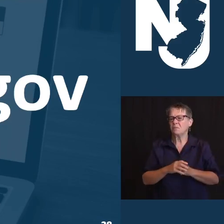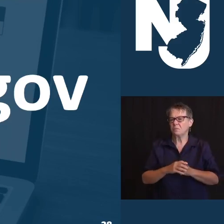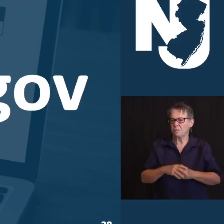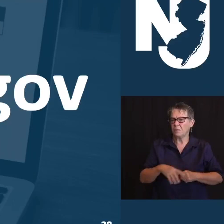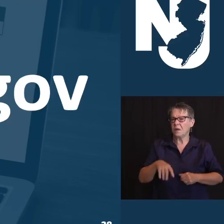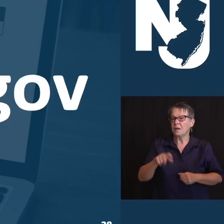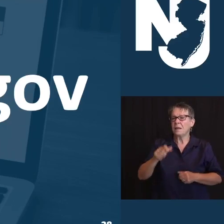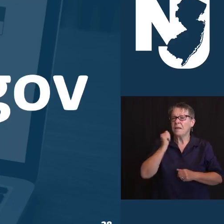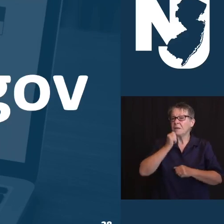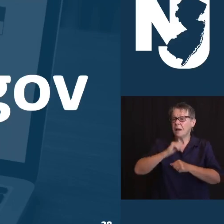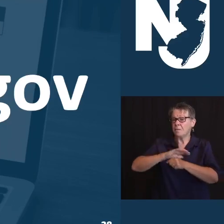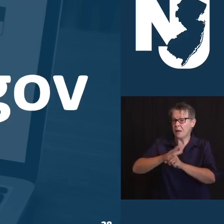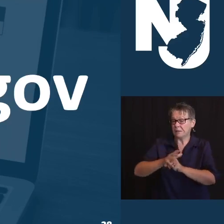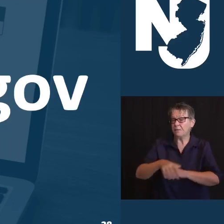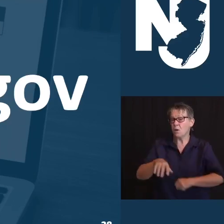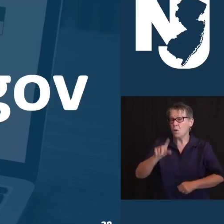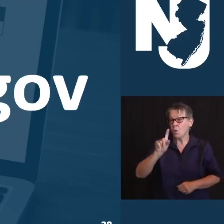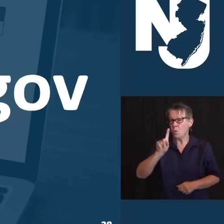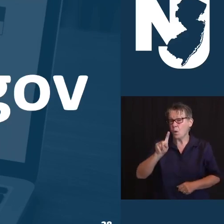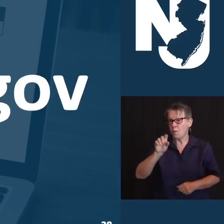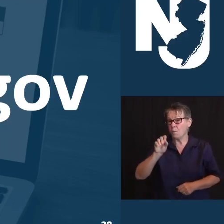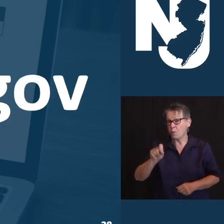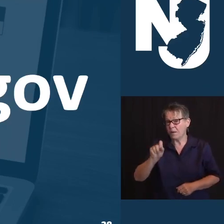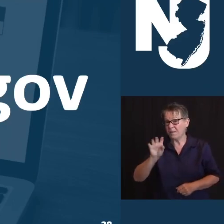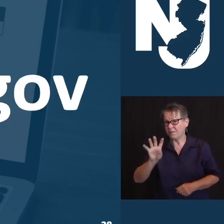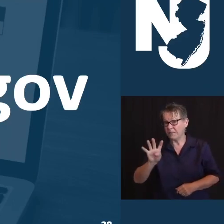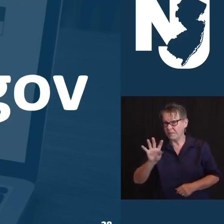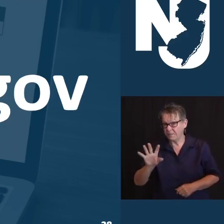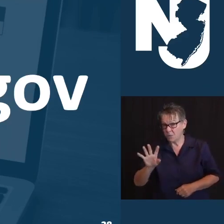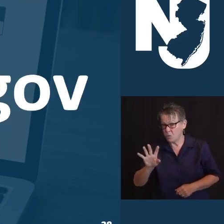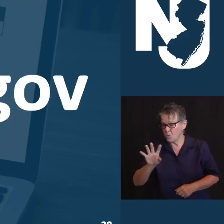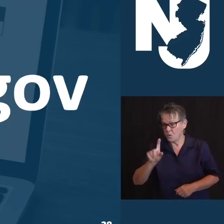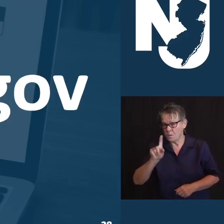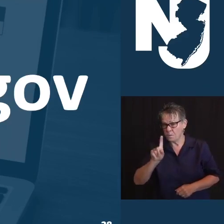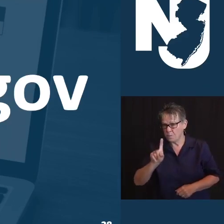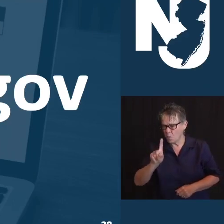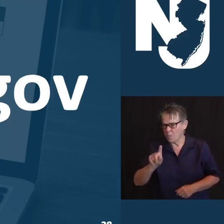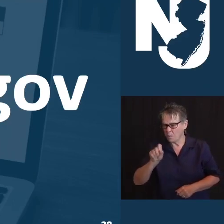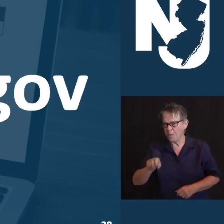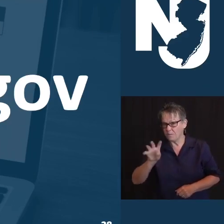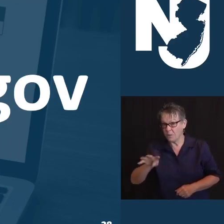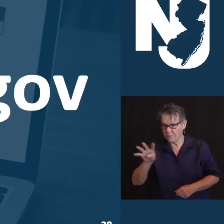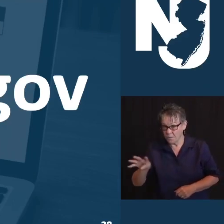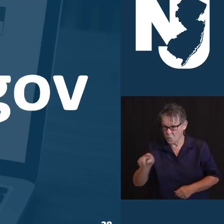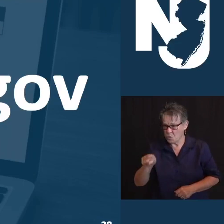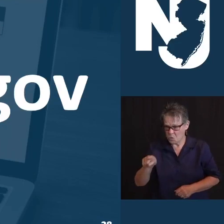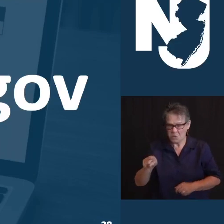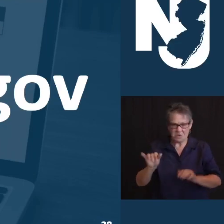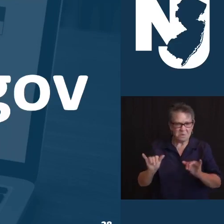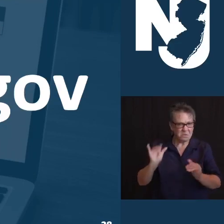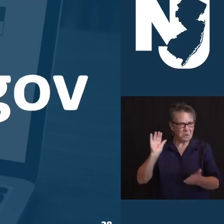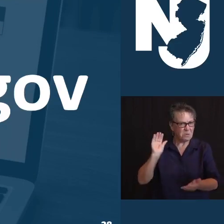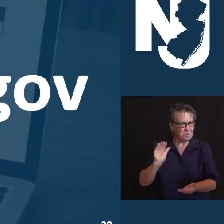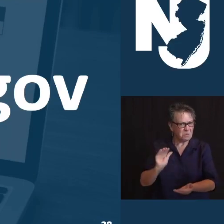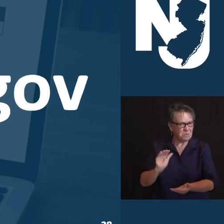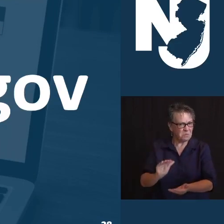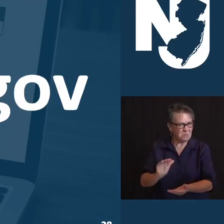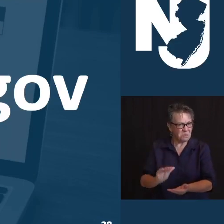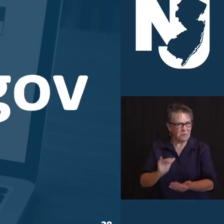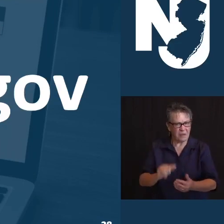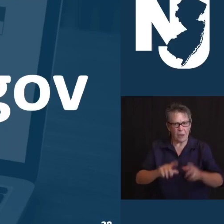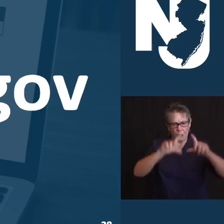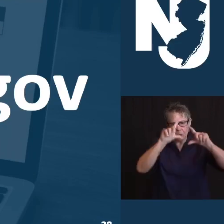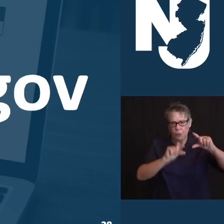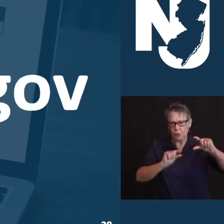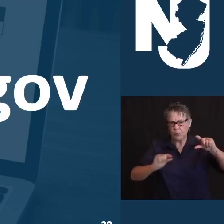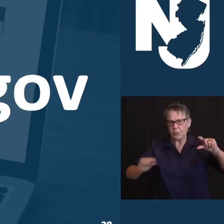1%. The southern part, 2.88%. That concludes my report. Stay safe and